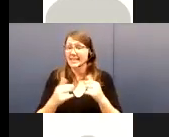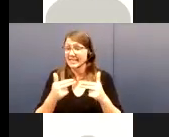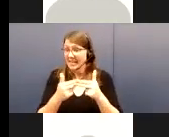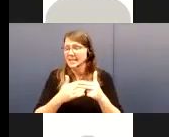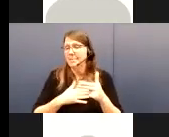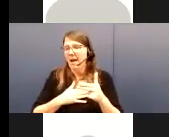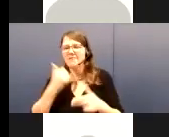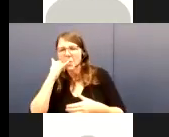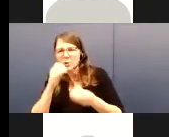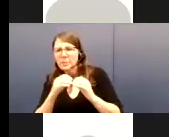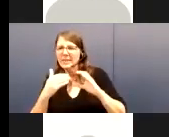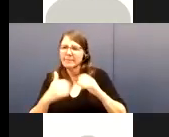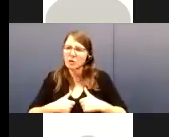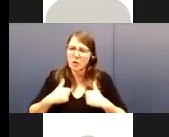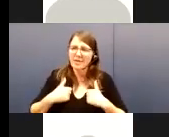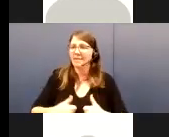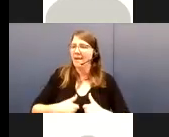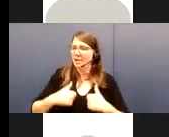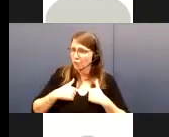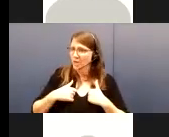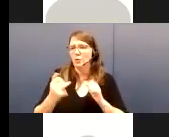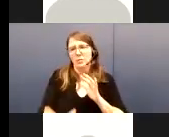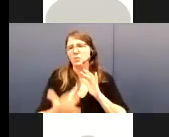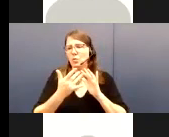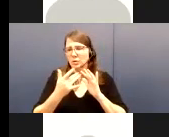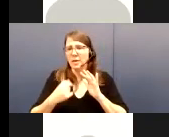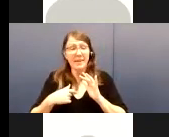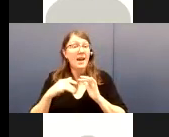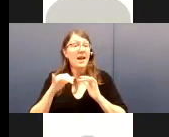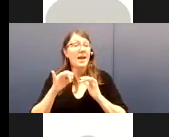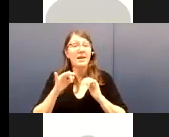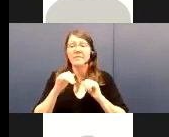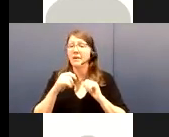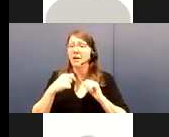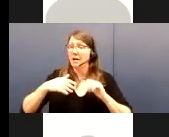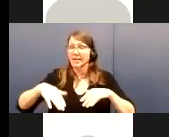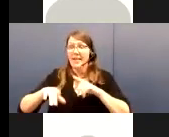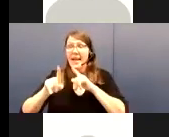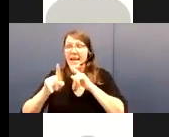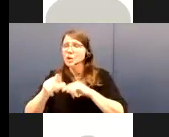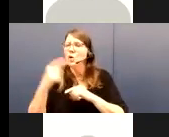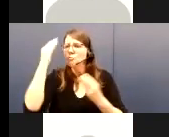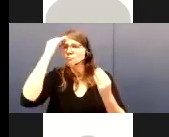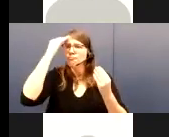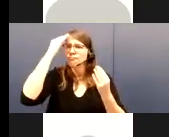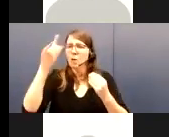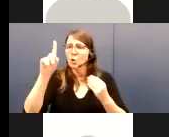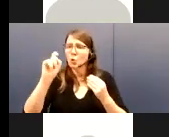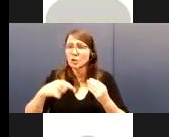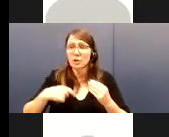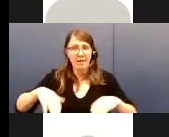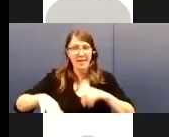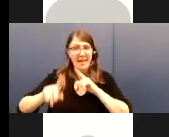access to me afterwards. So if you don't want to ask a question at the end, if I didn't answer something, or you don't want to answer, or you don't want to ask it in this